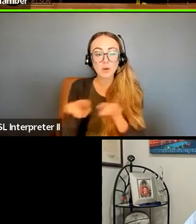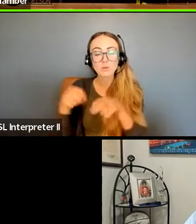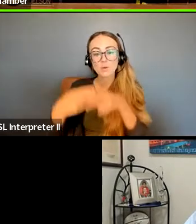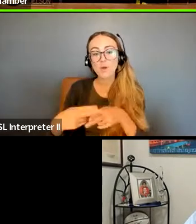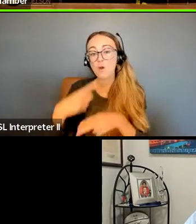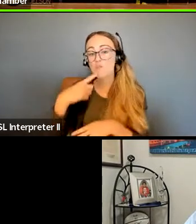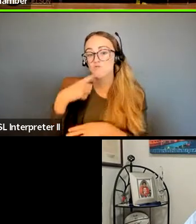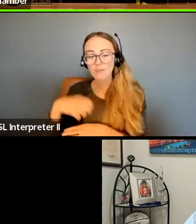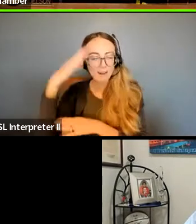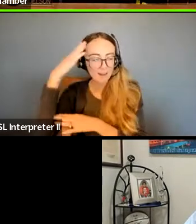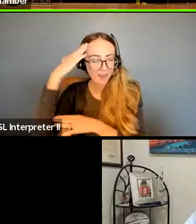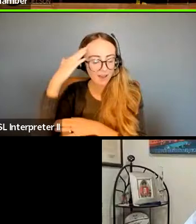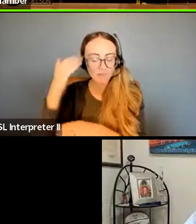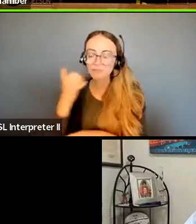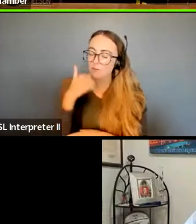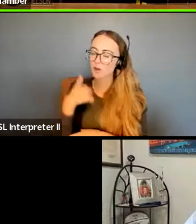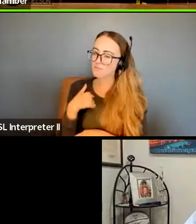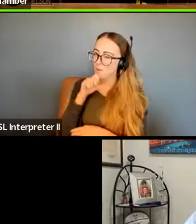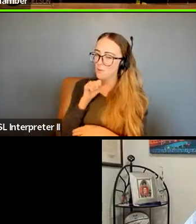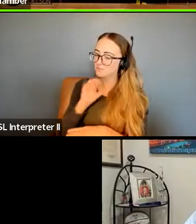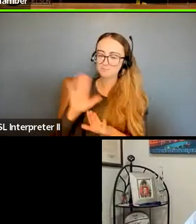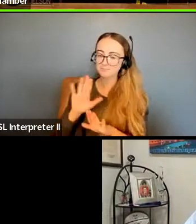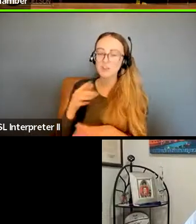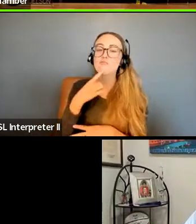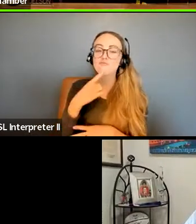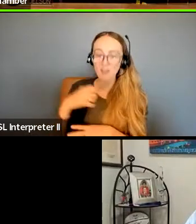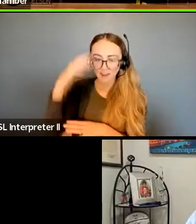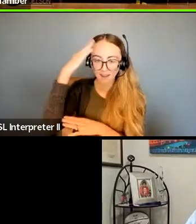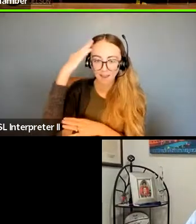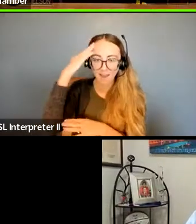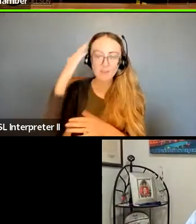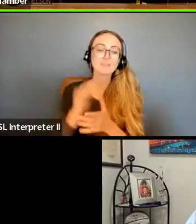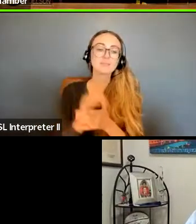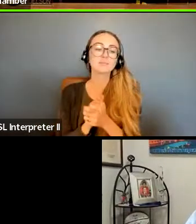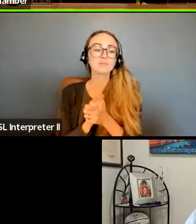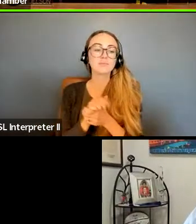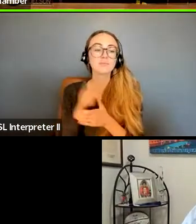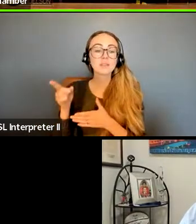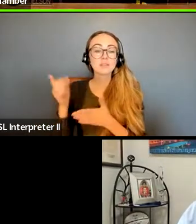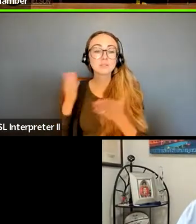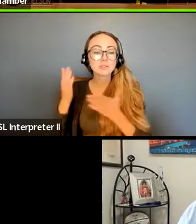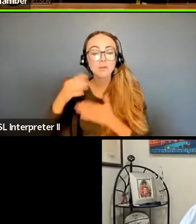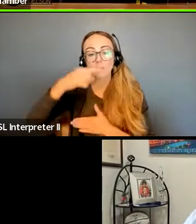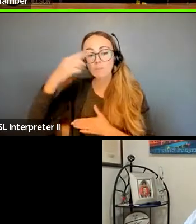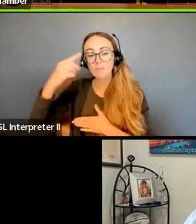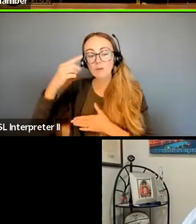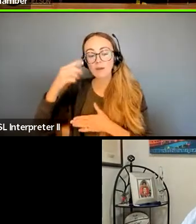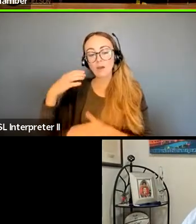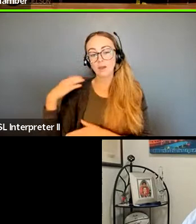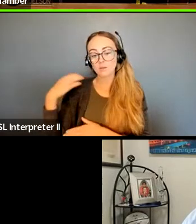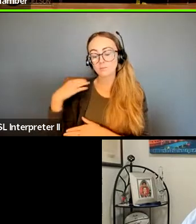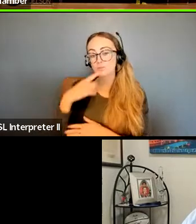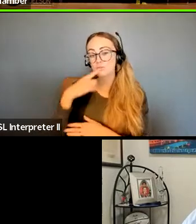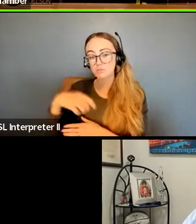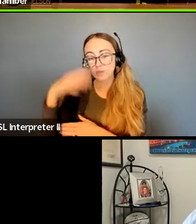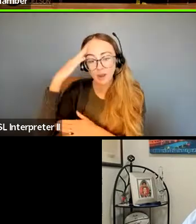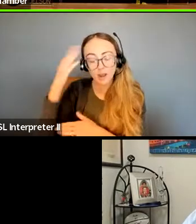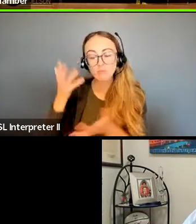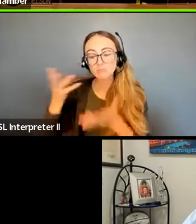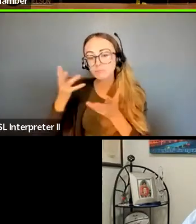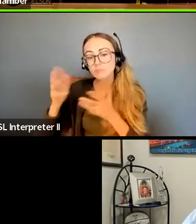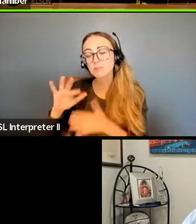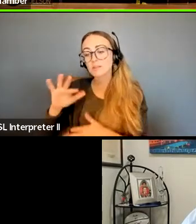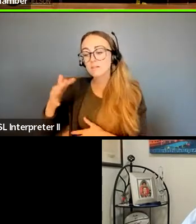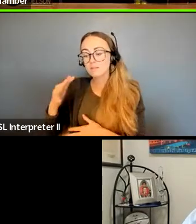Hats. Sorry, I was wrong when I said orange, Red Hats. He served as a block captain of the Red Hats and worked with the 5th District Police